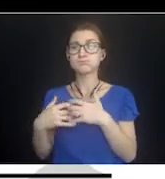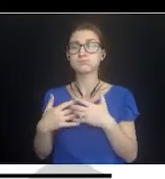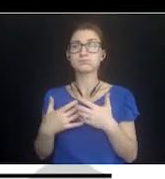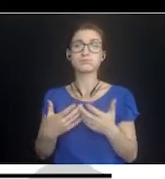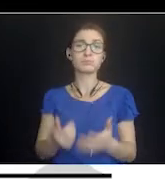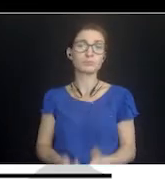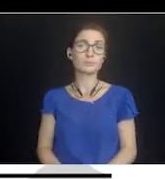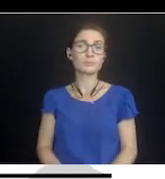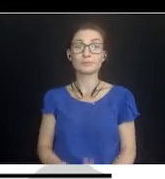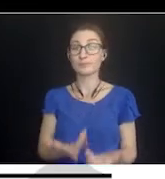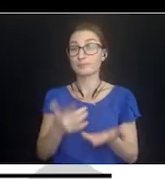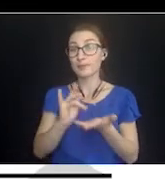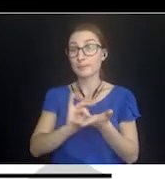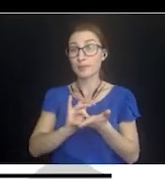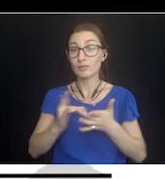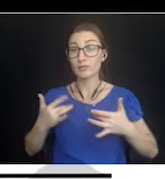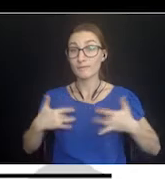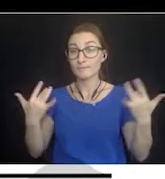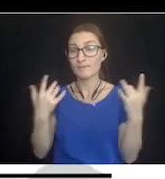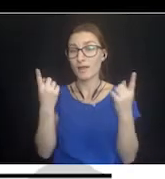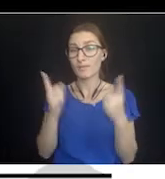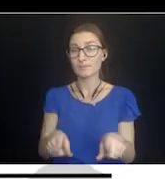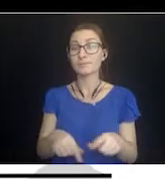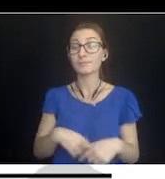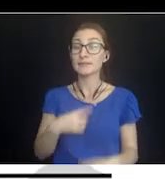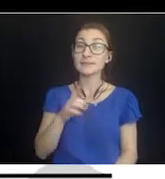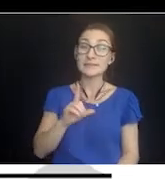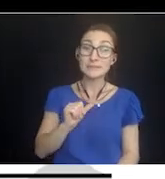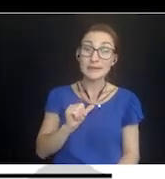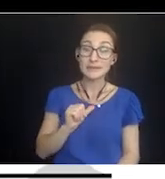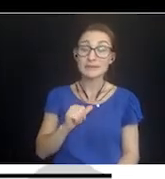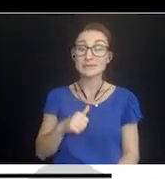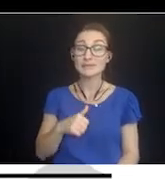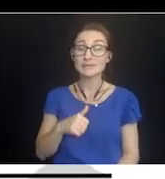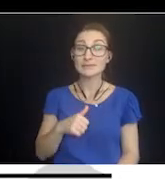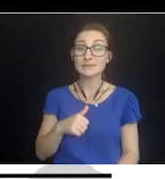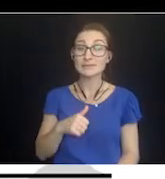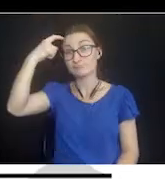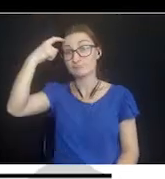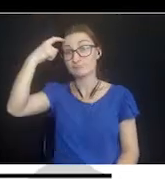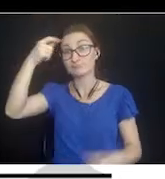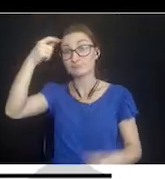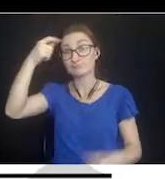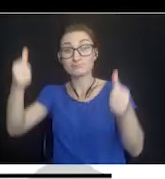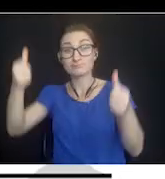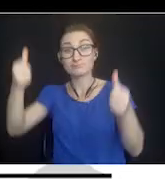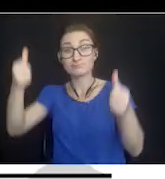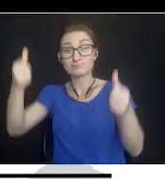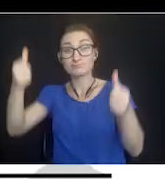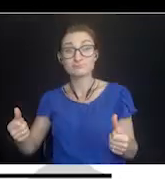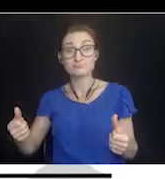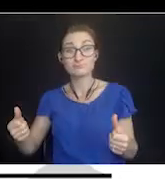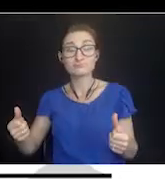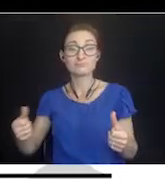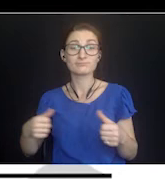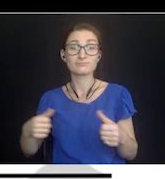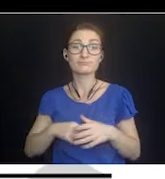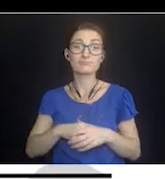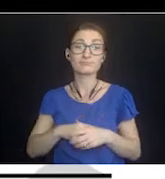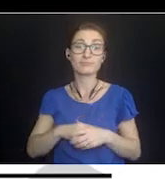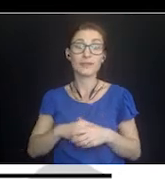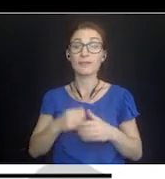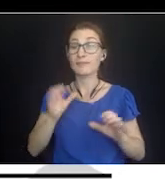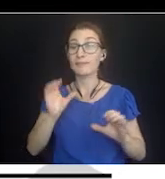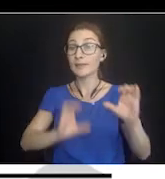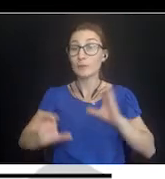familiar places that we've loved and known. We have medical conditions. We have disabilities. We have